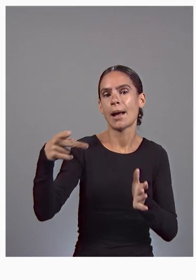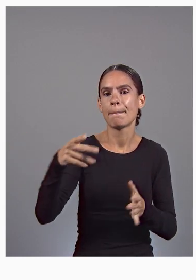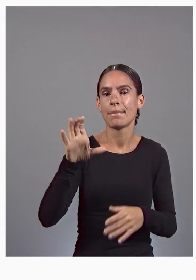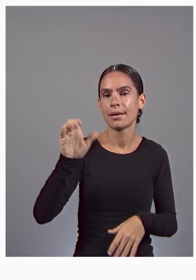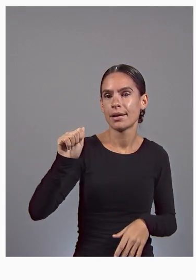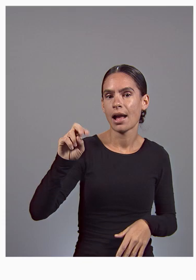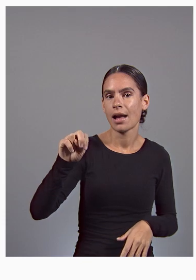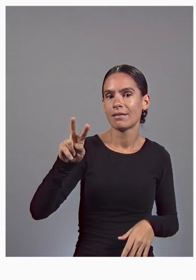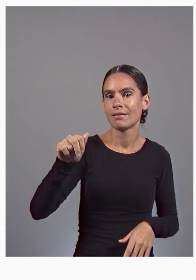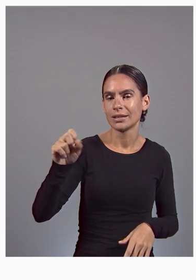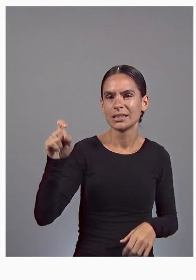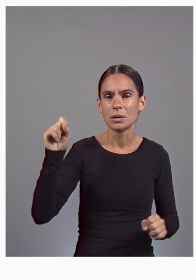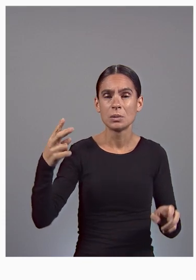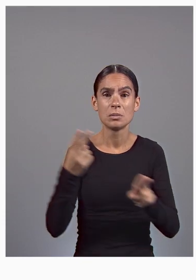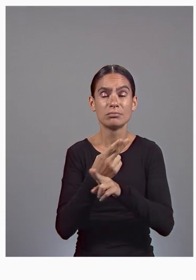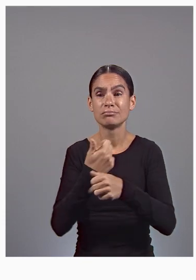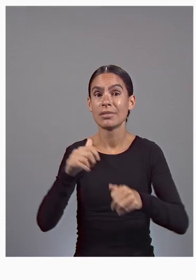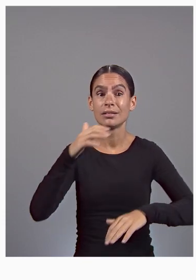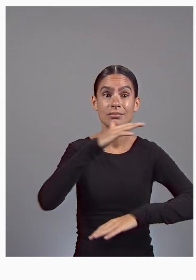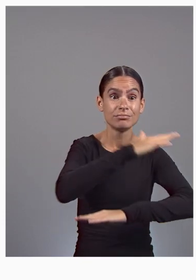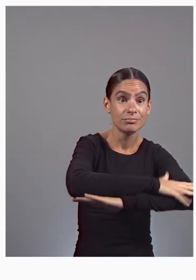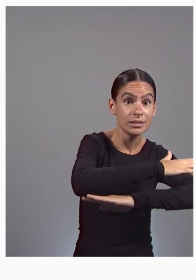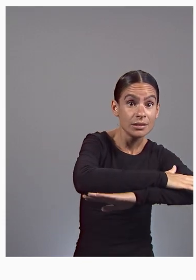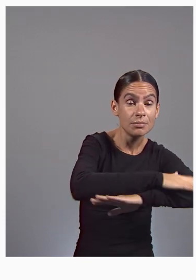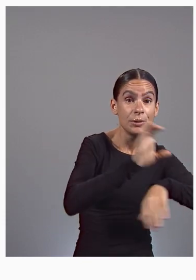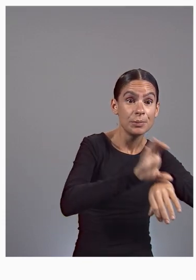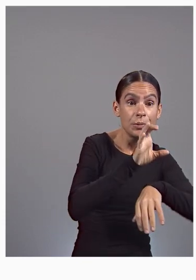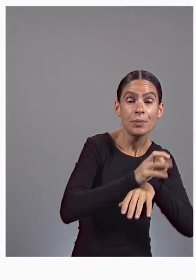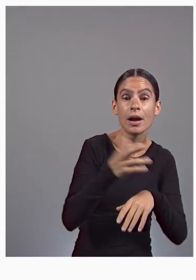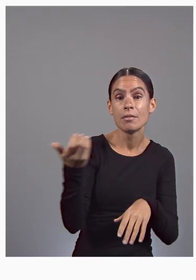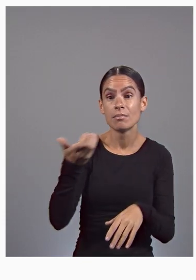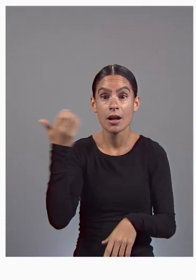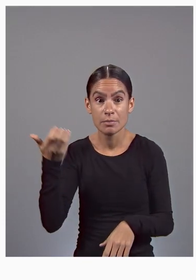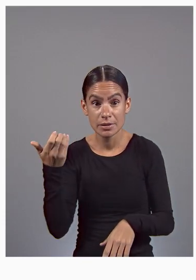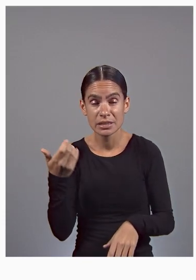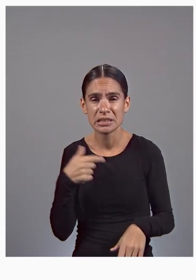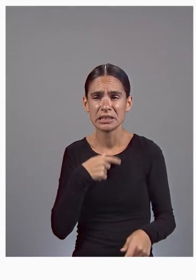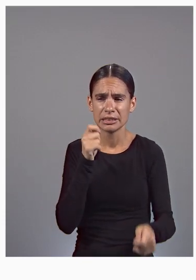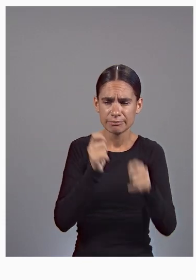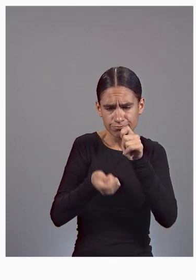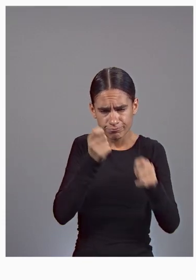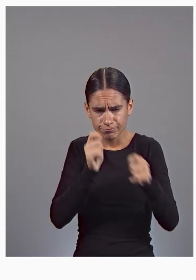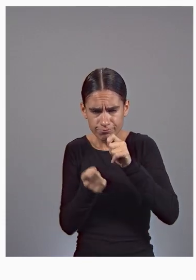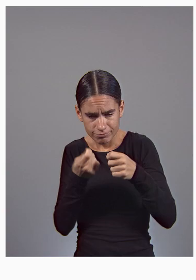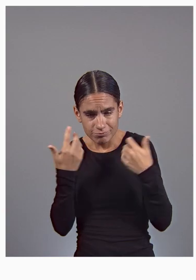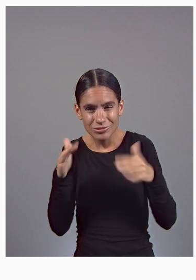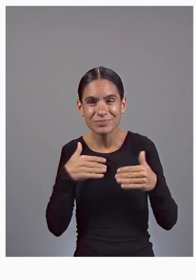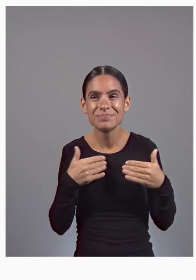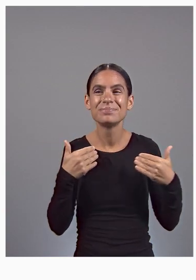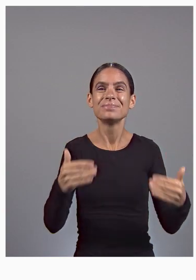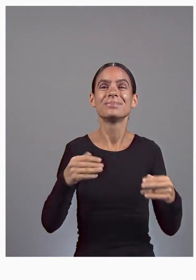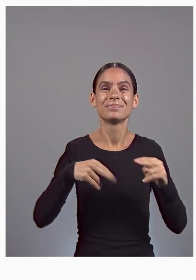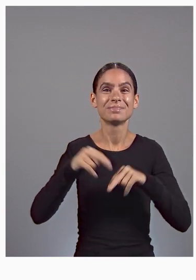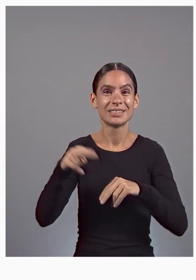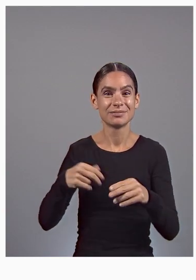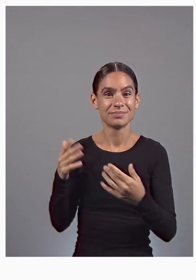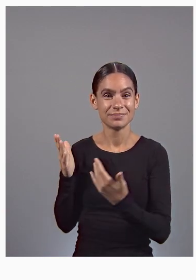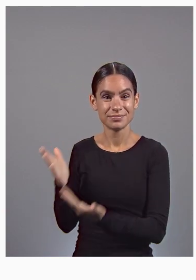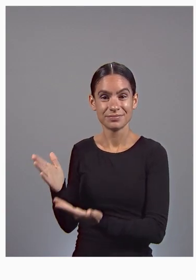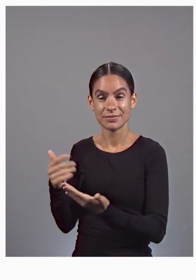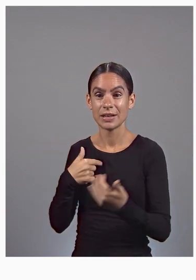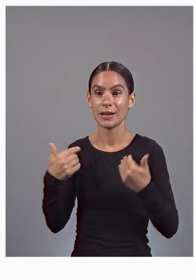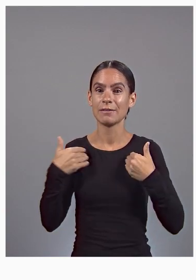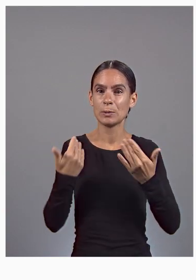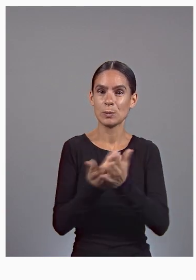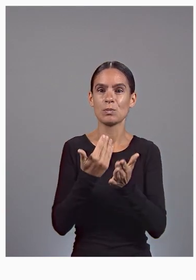device. After some customization, here's what I've built. I have a new request view for users to make